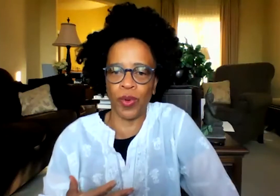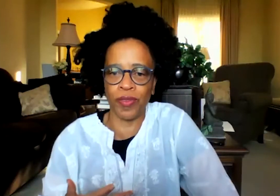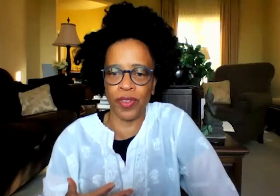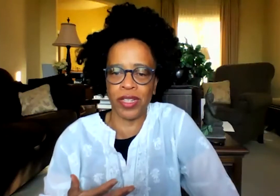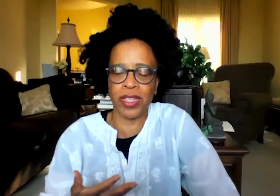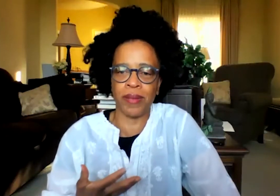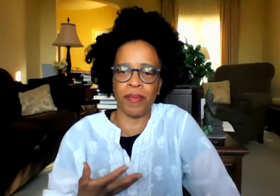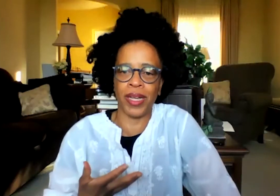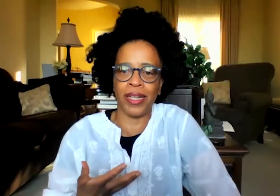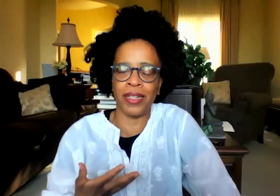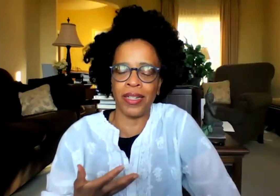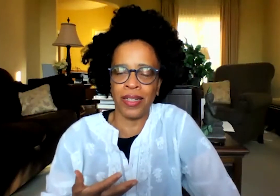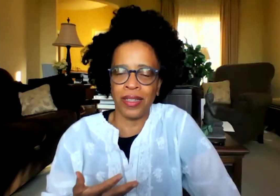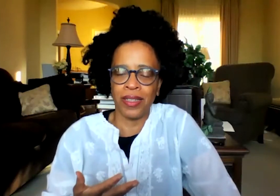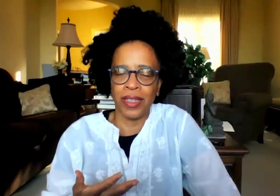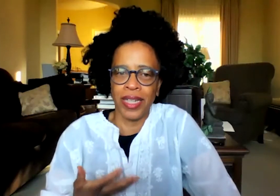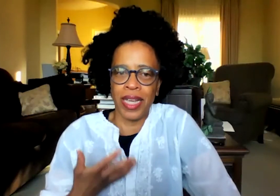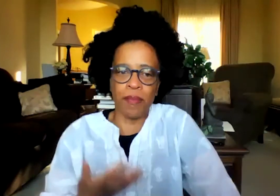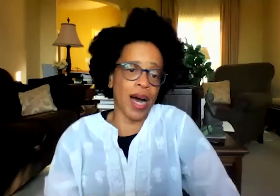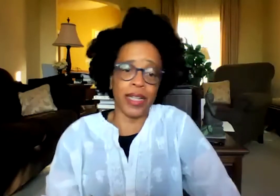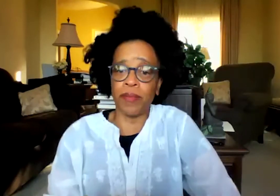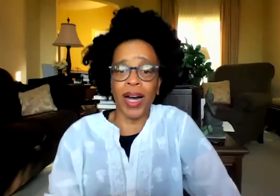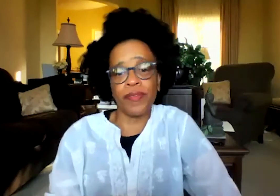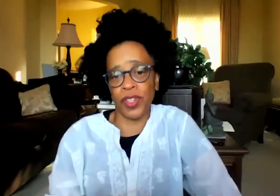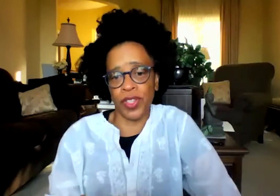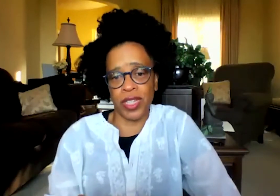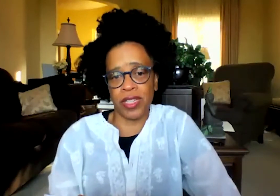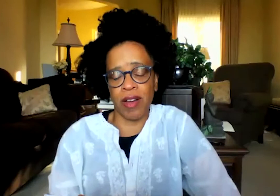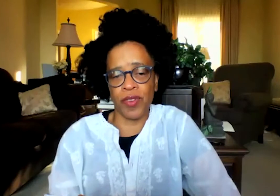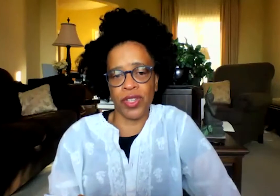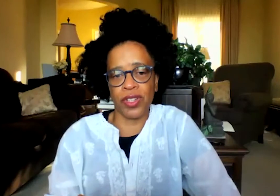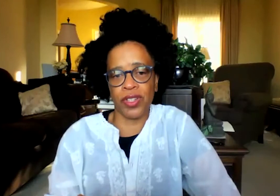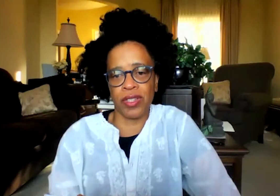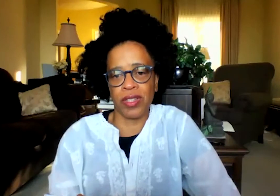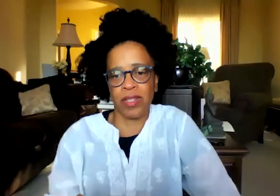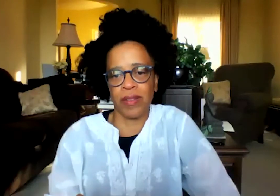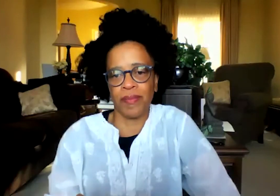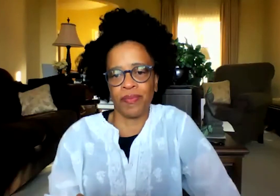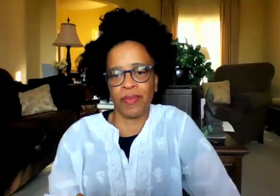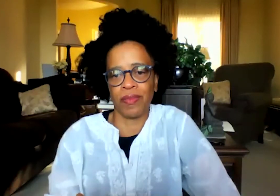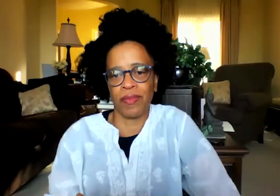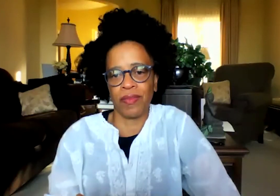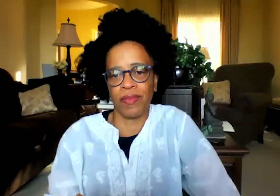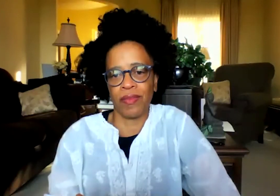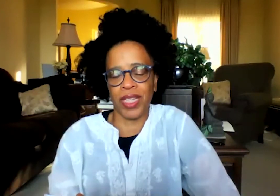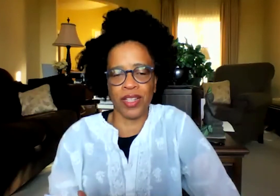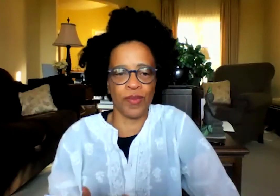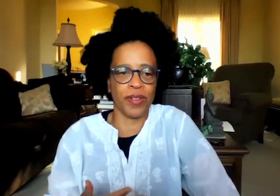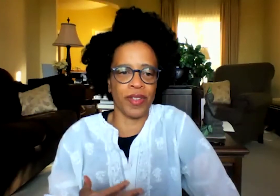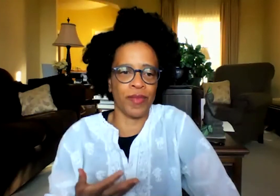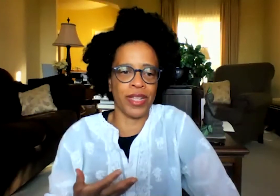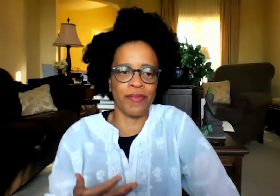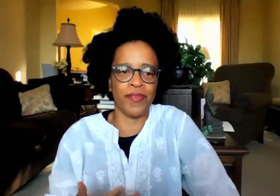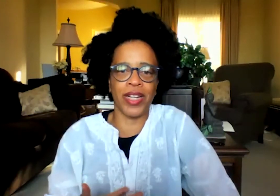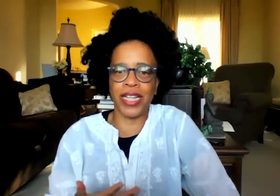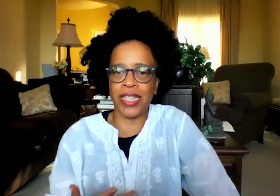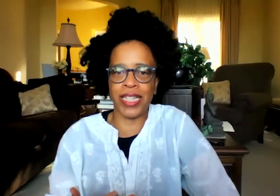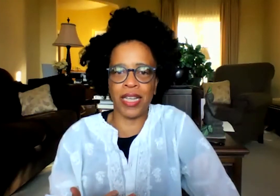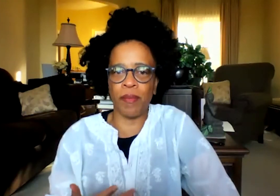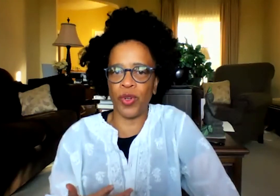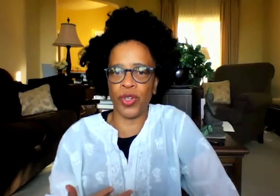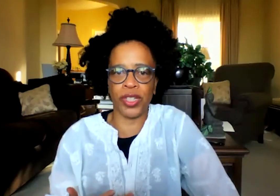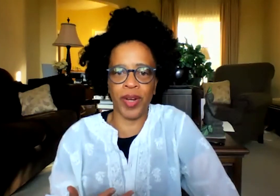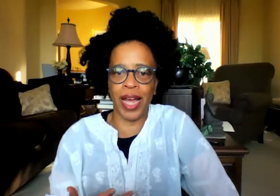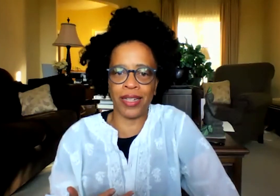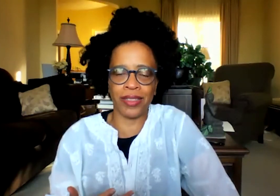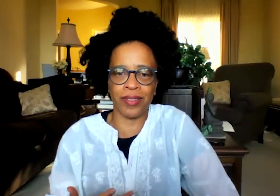really important for us to embed embodied mindfulness in these conversations, because we can very easily